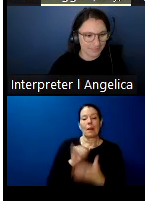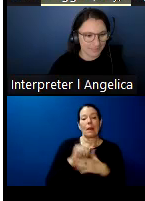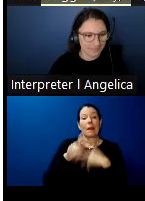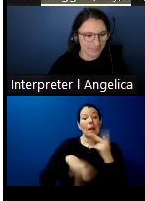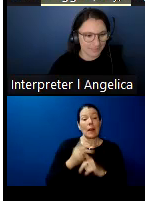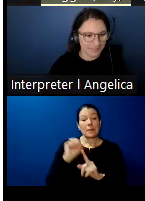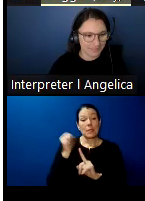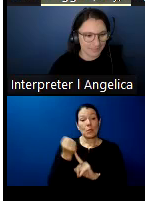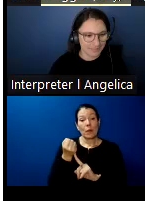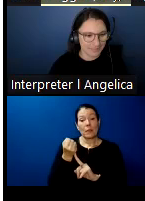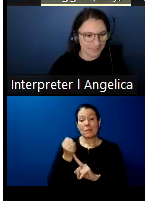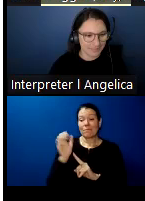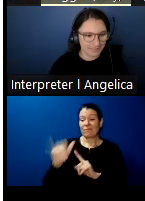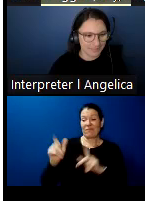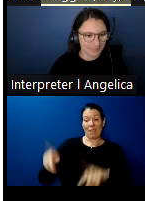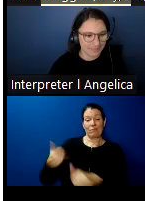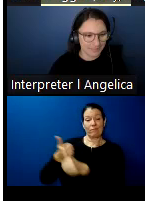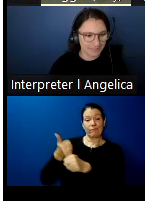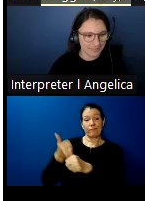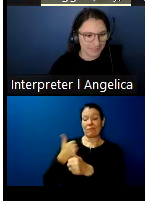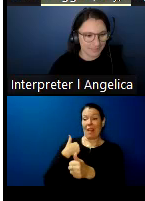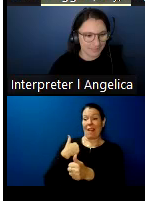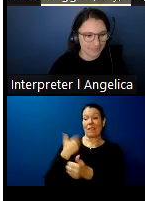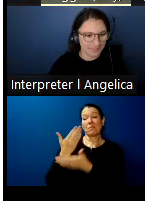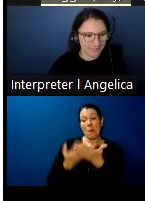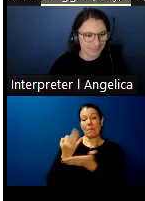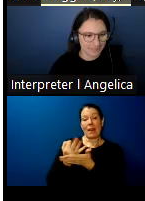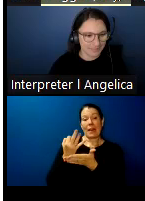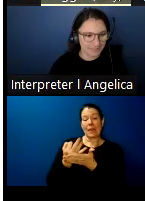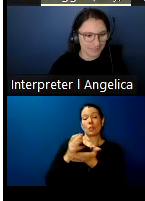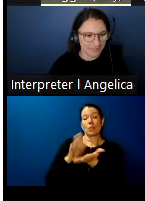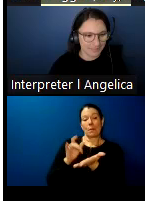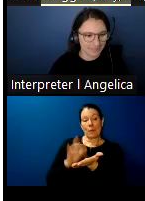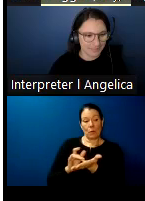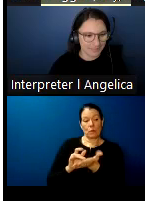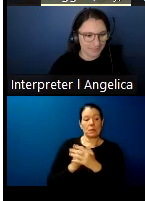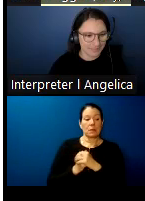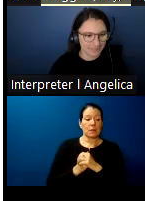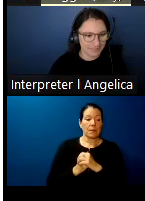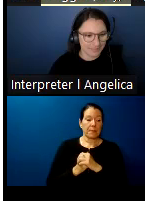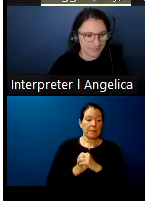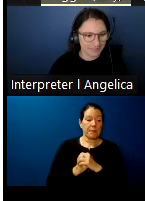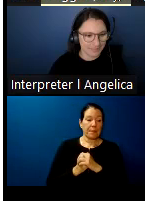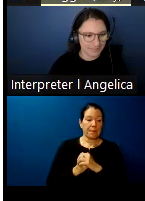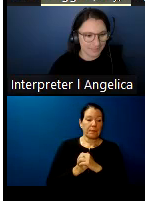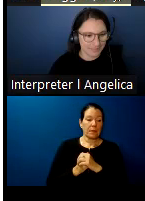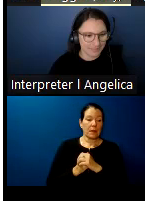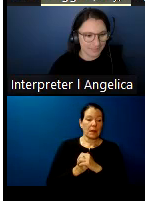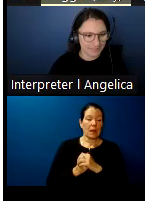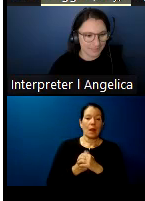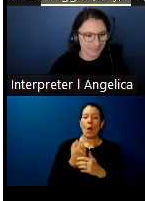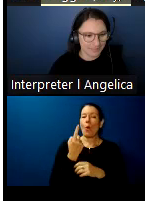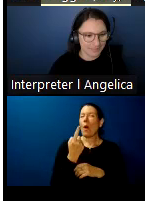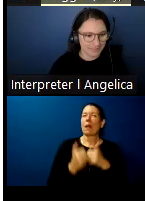that person may be exercising some financial abuse over the survivor. So it's one